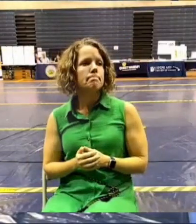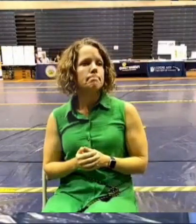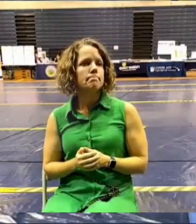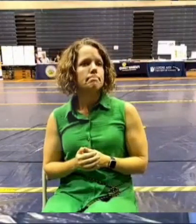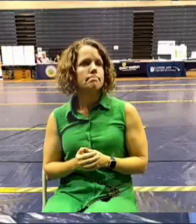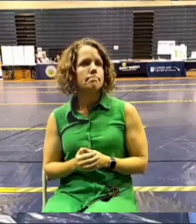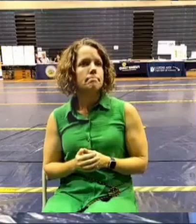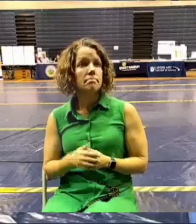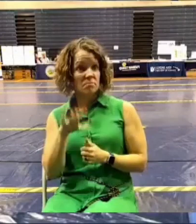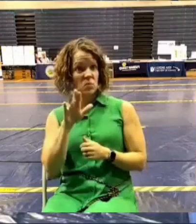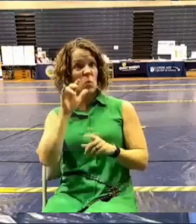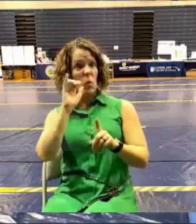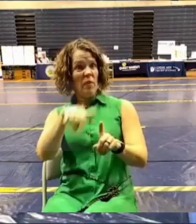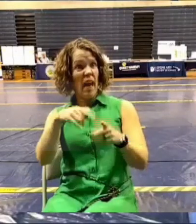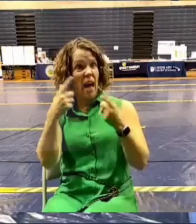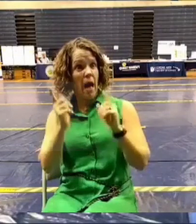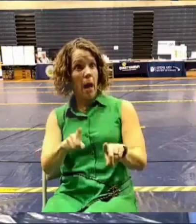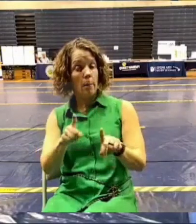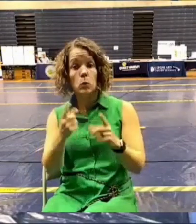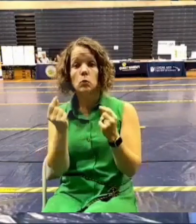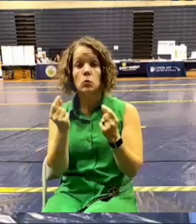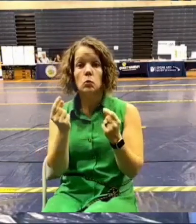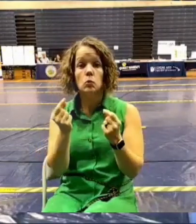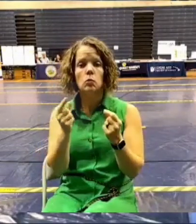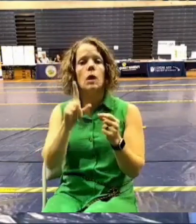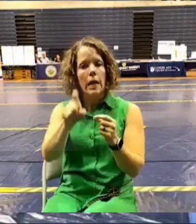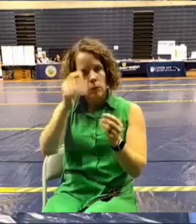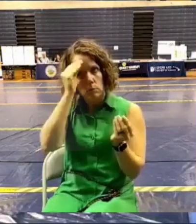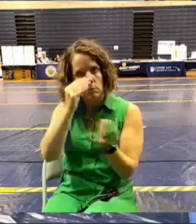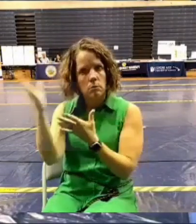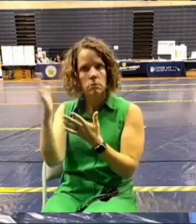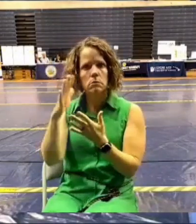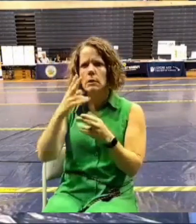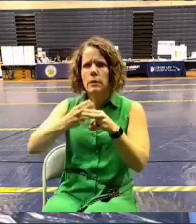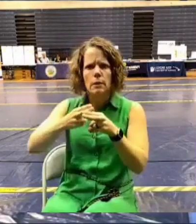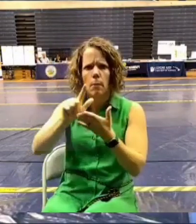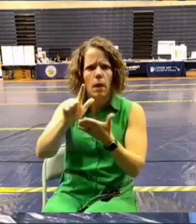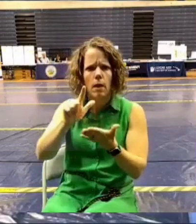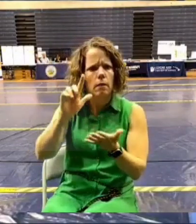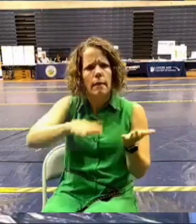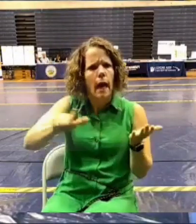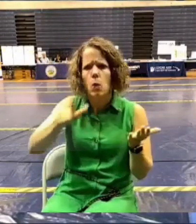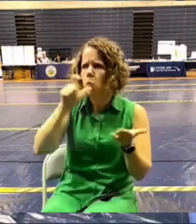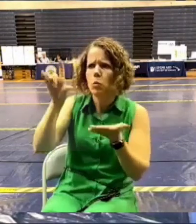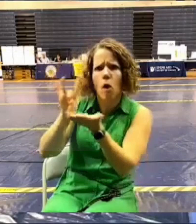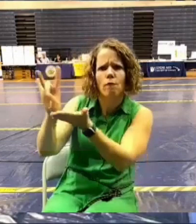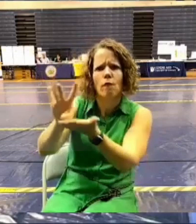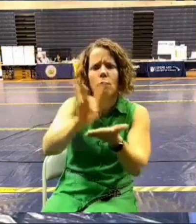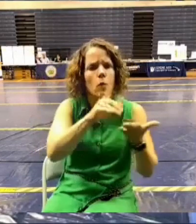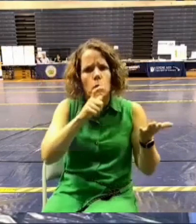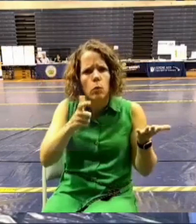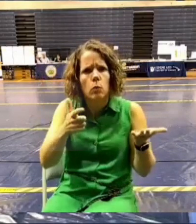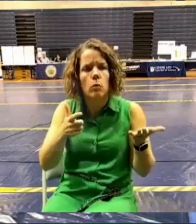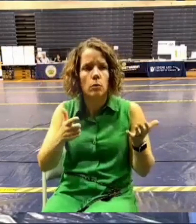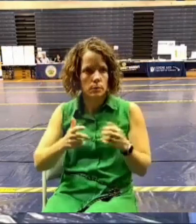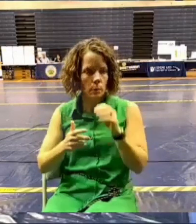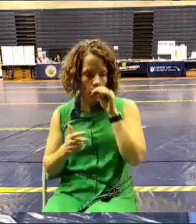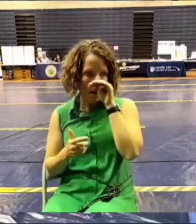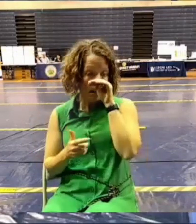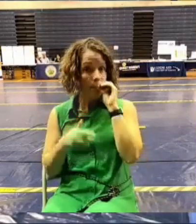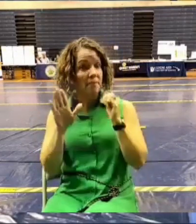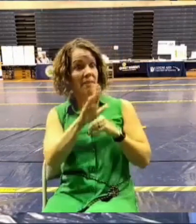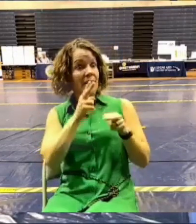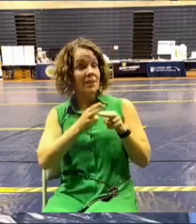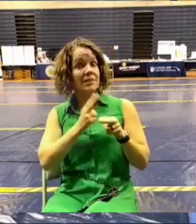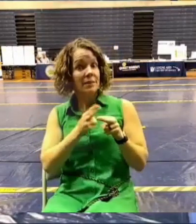we're asking everybody to report them. Report the name of that person. If nothing else, well, certainly they'll be shamed once